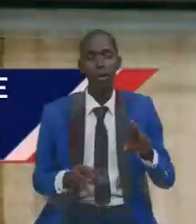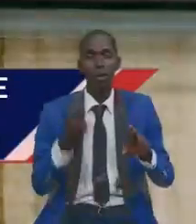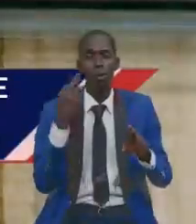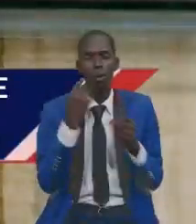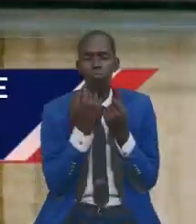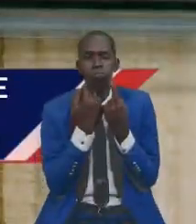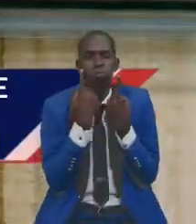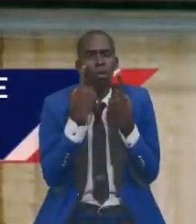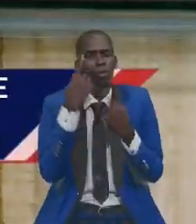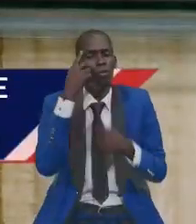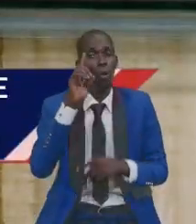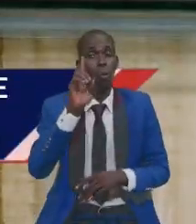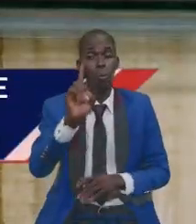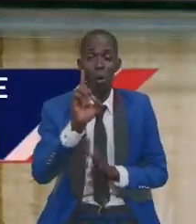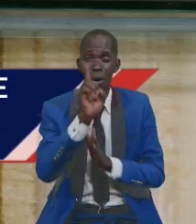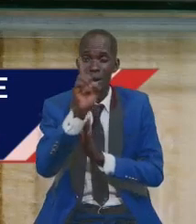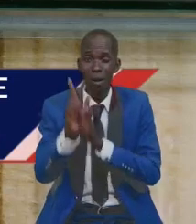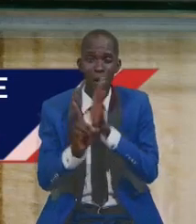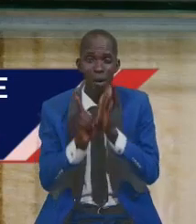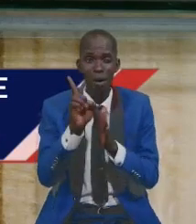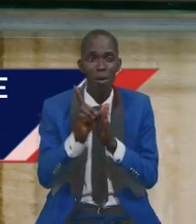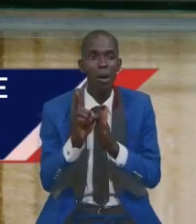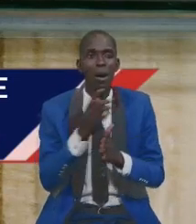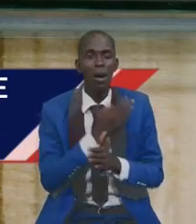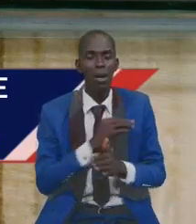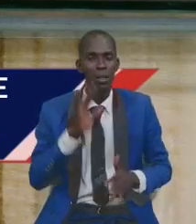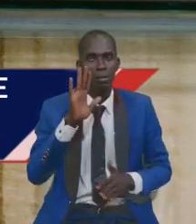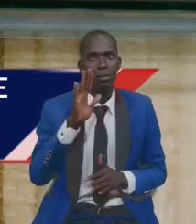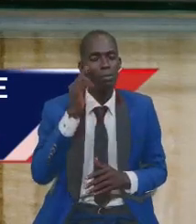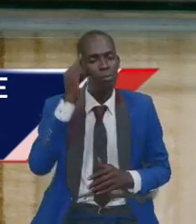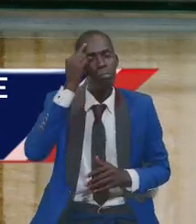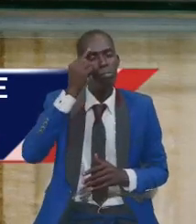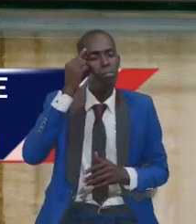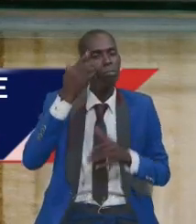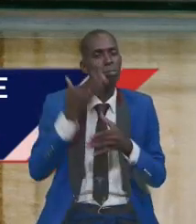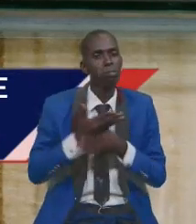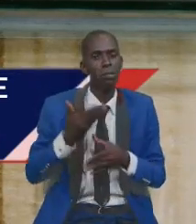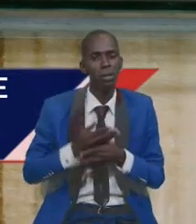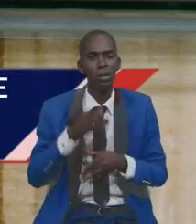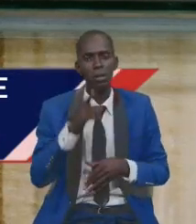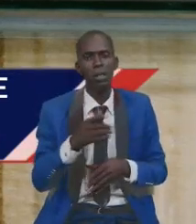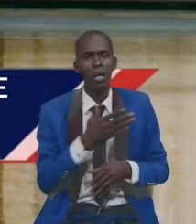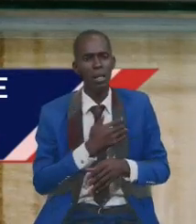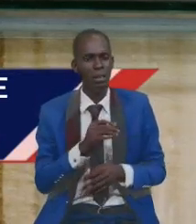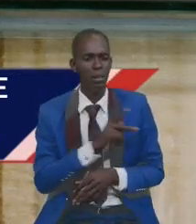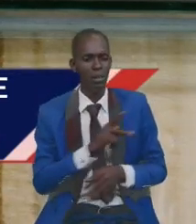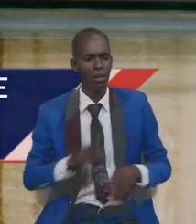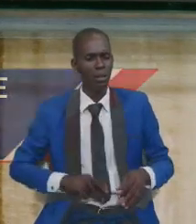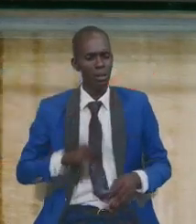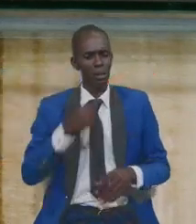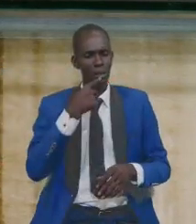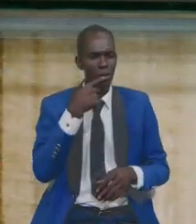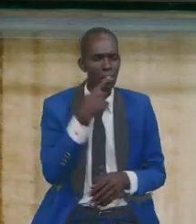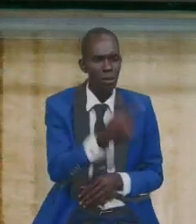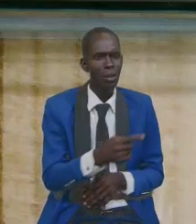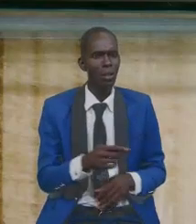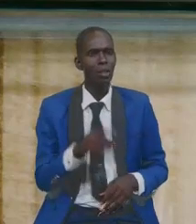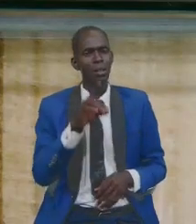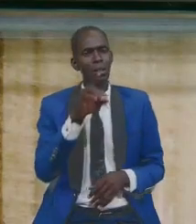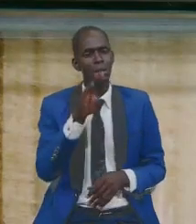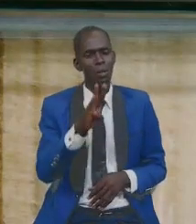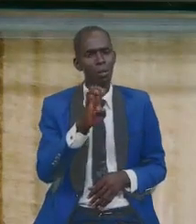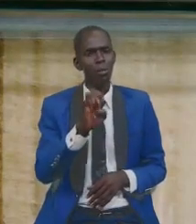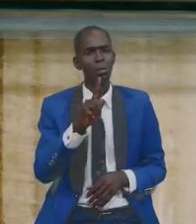thoughts troubled him. And the king spake and said, Belteshazzar, let not